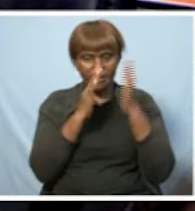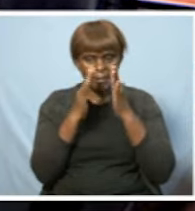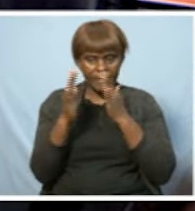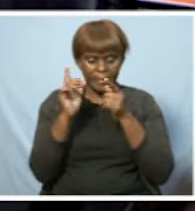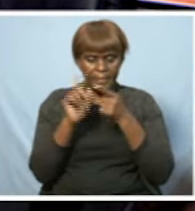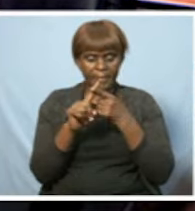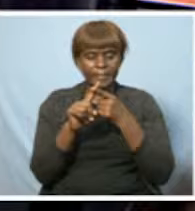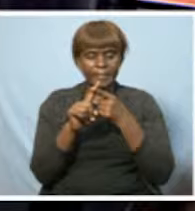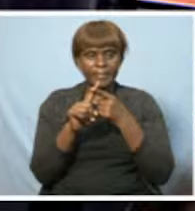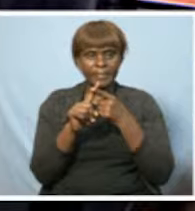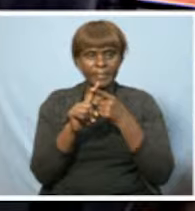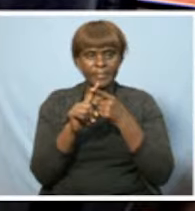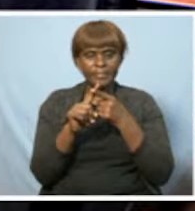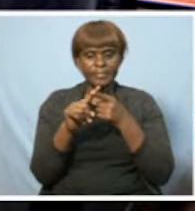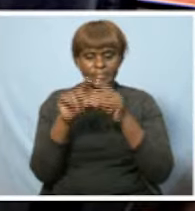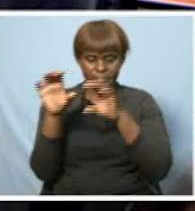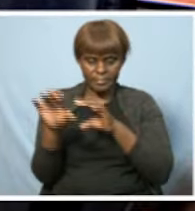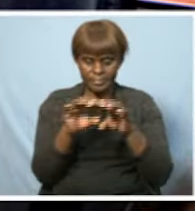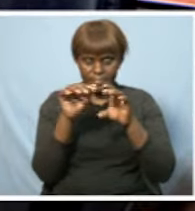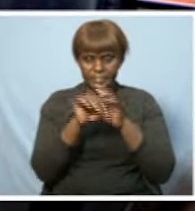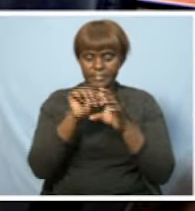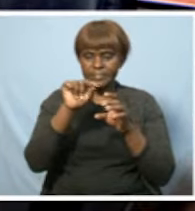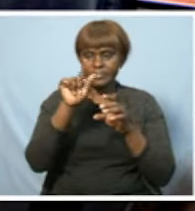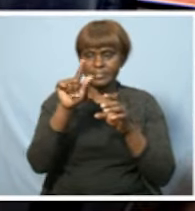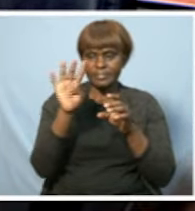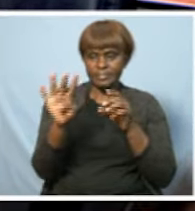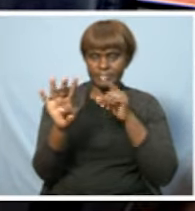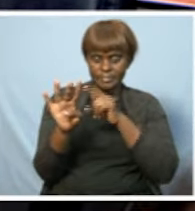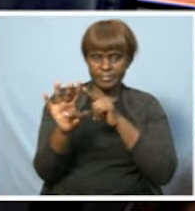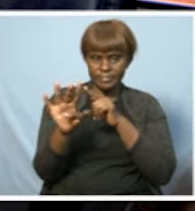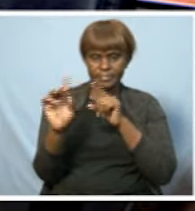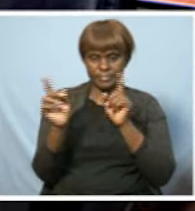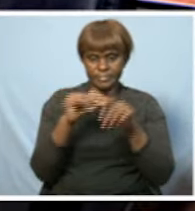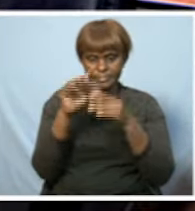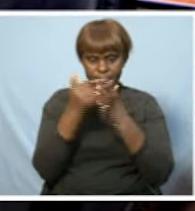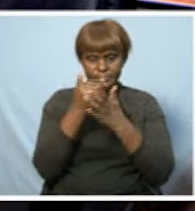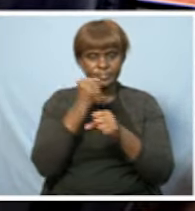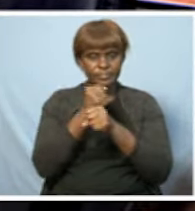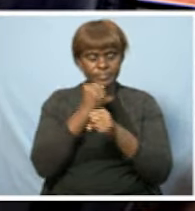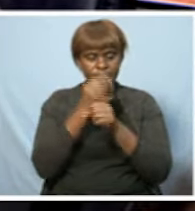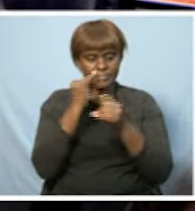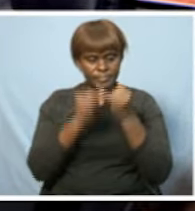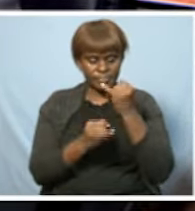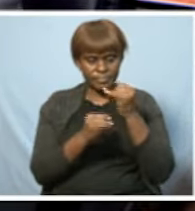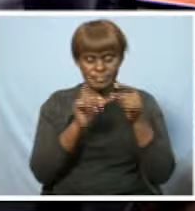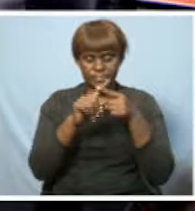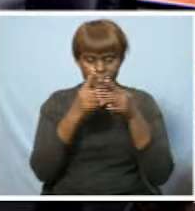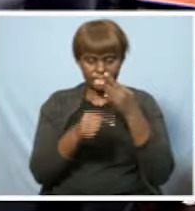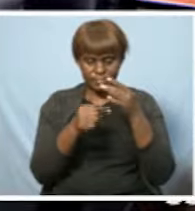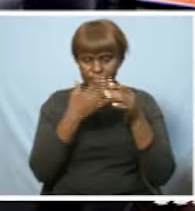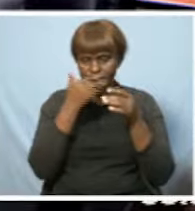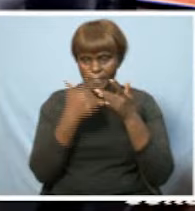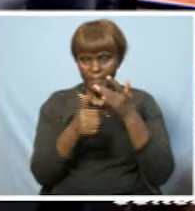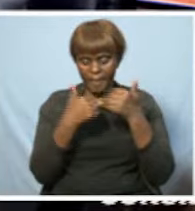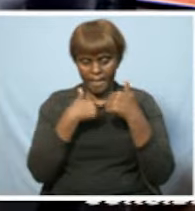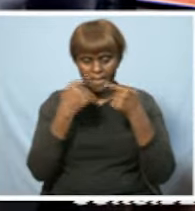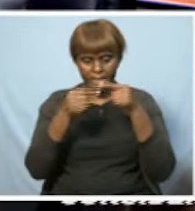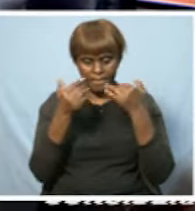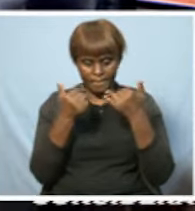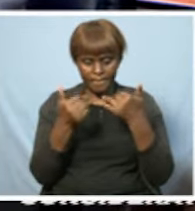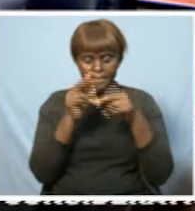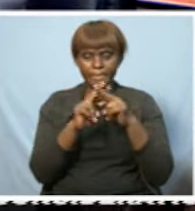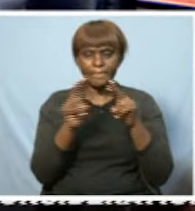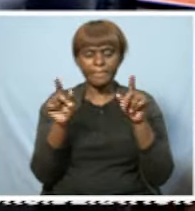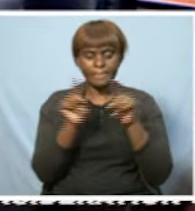be done in 2024 were done. What would have been happening, Chair, if